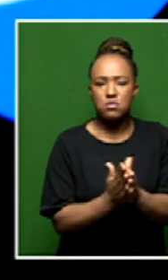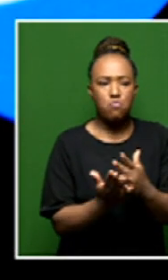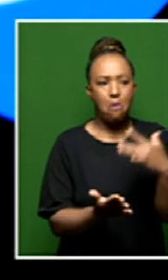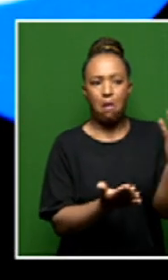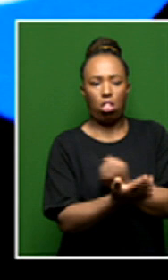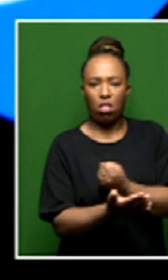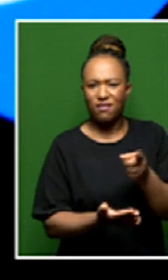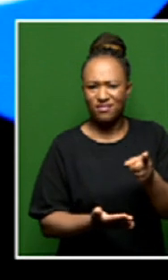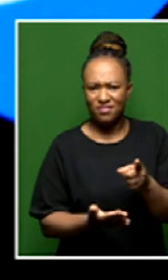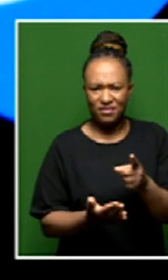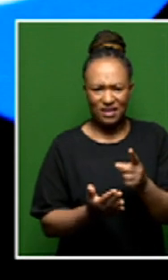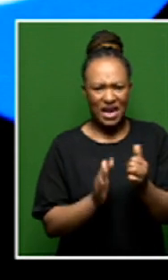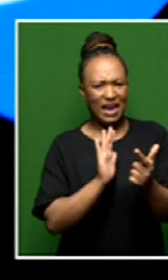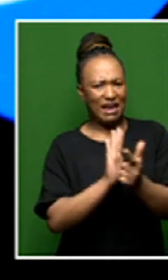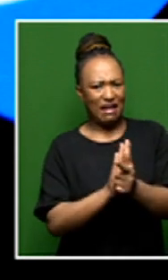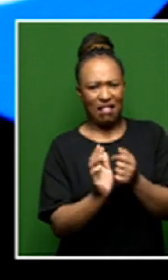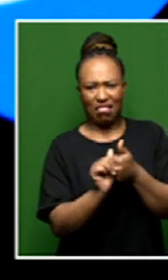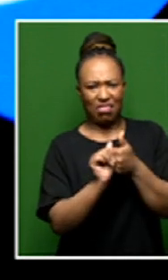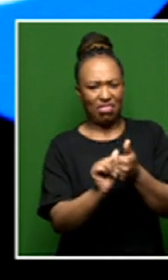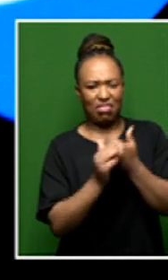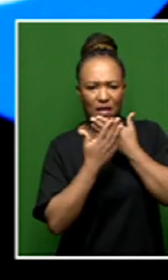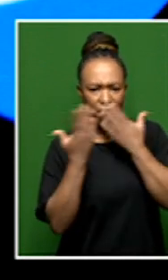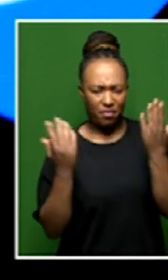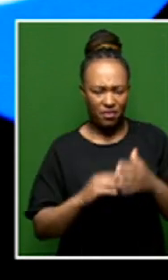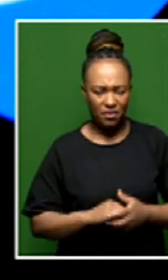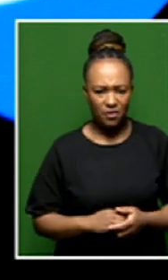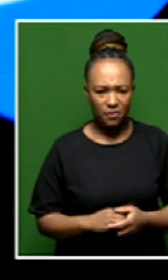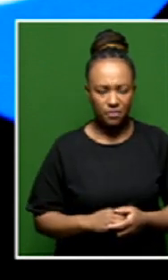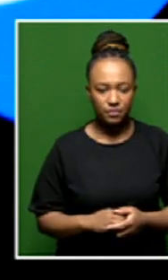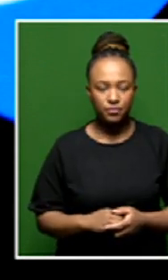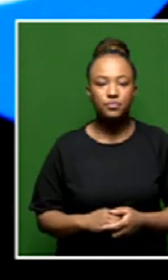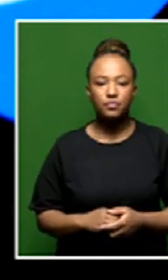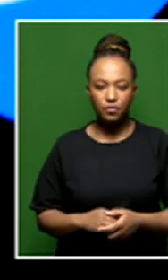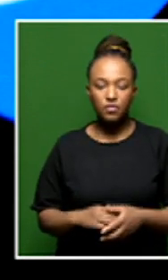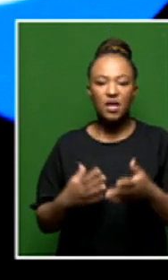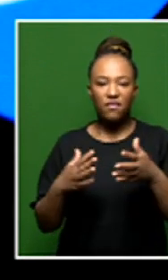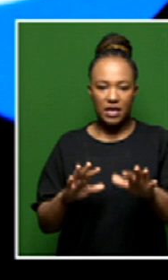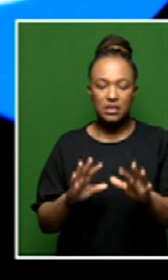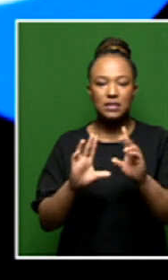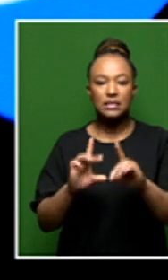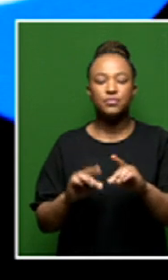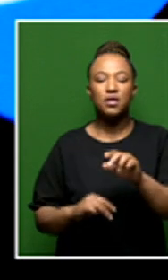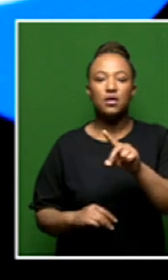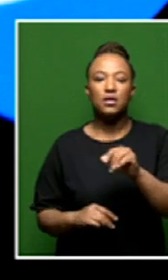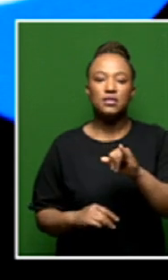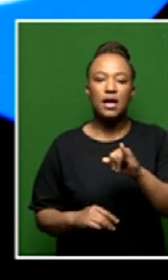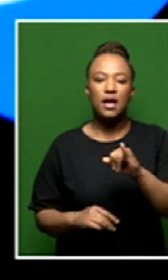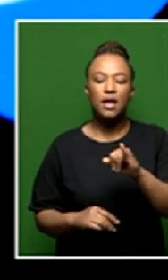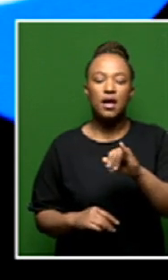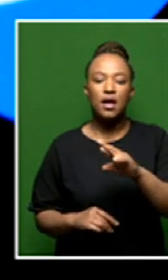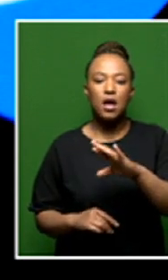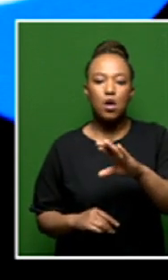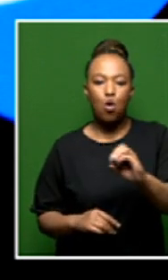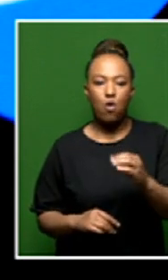confiscated? Surely that is illegal. So I have been in contact with the Department of International Relations. I was